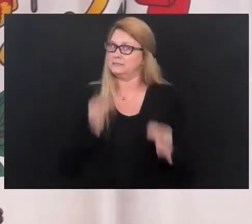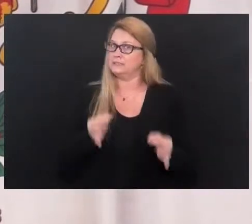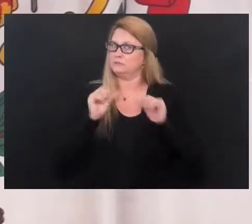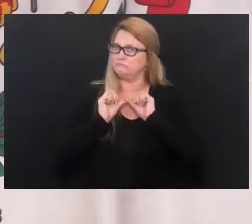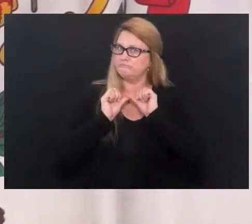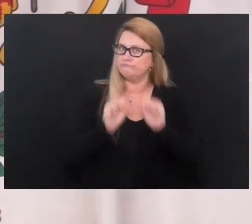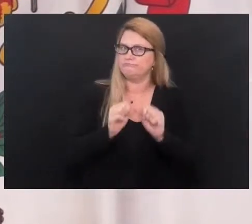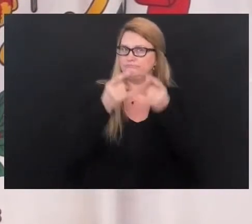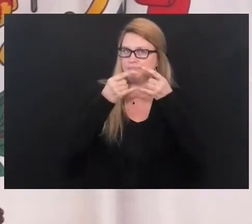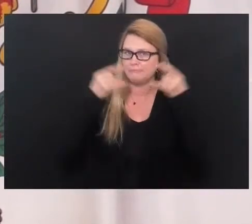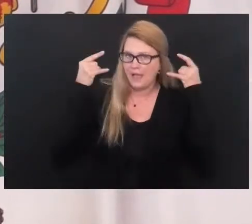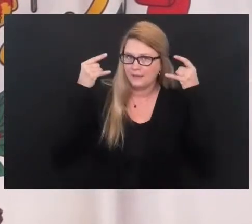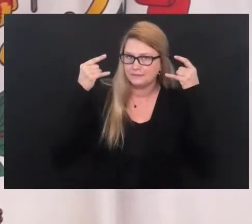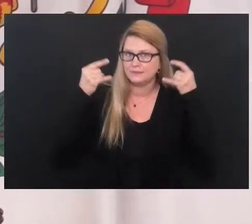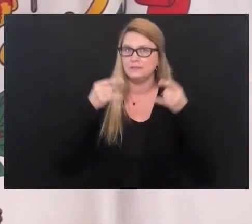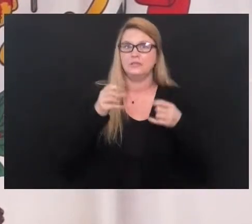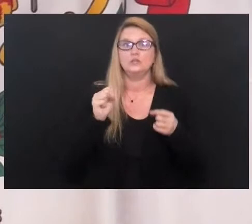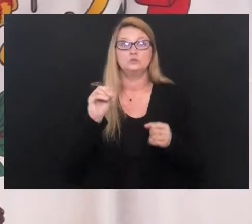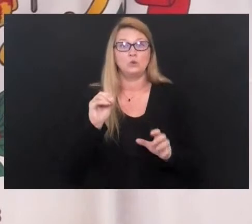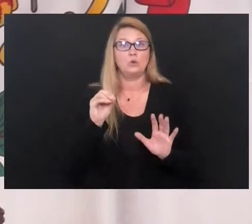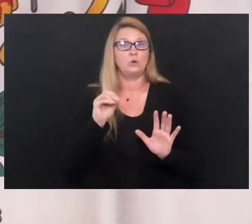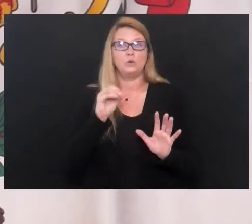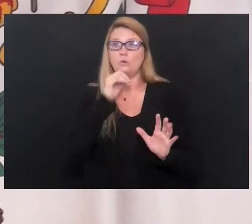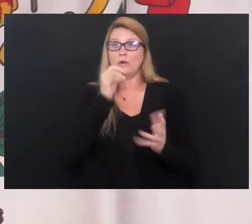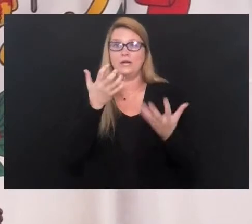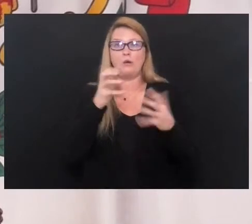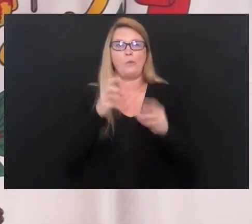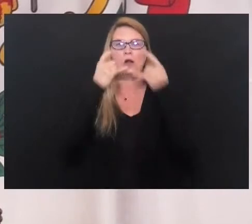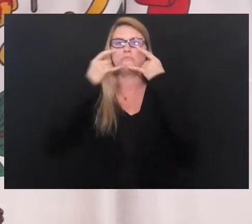and not just jump